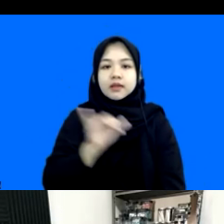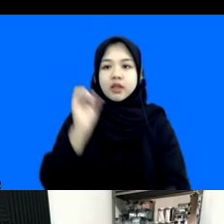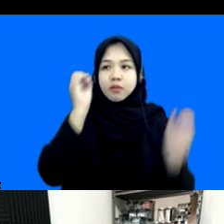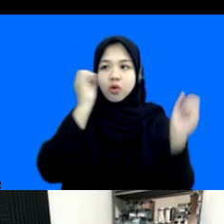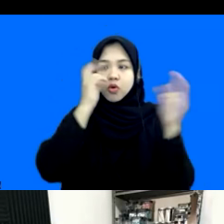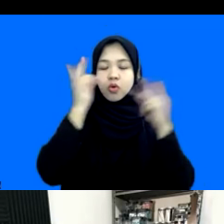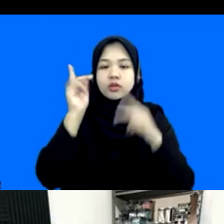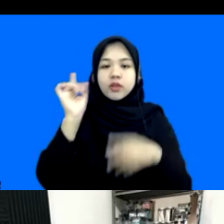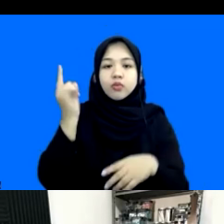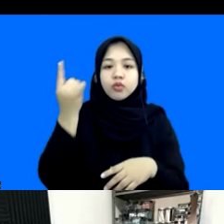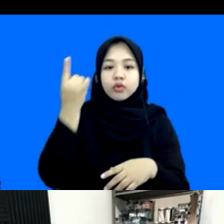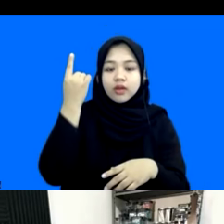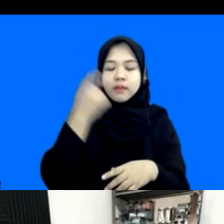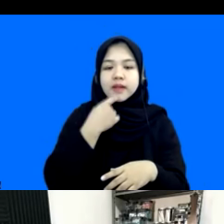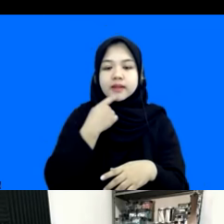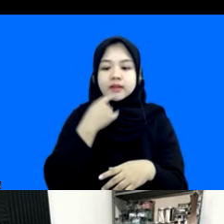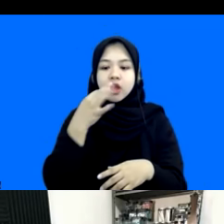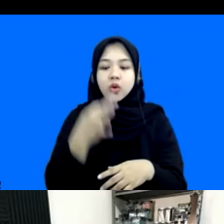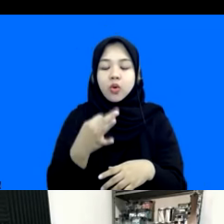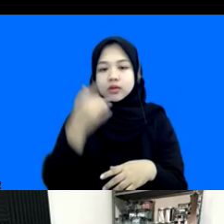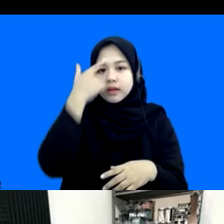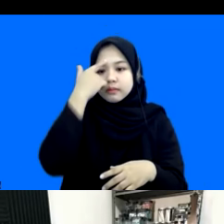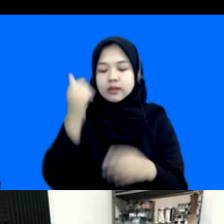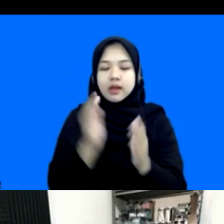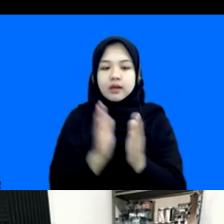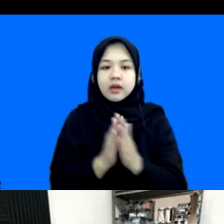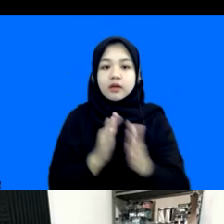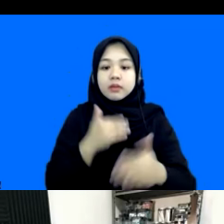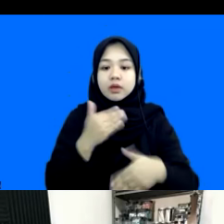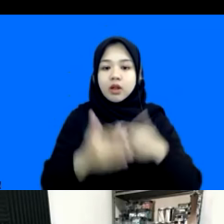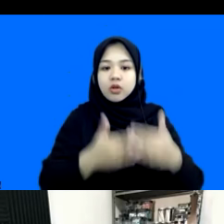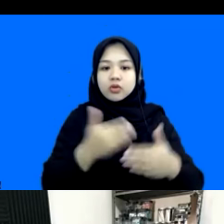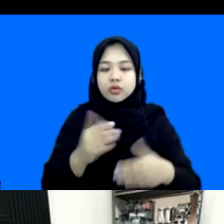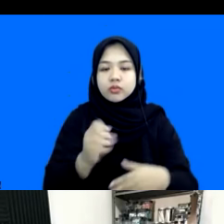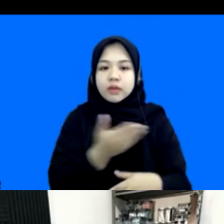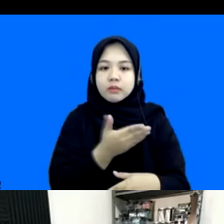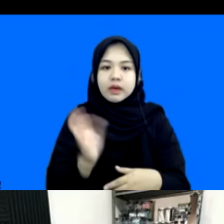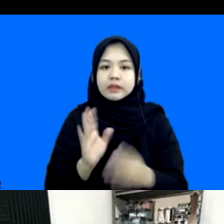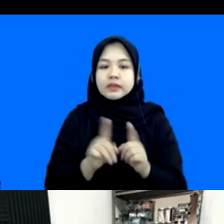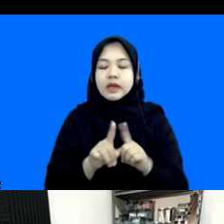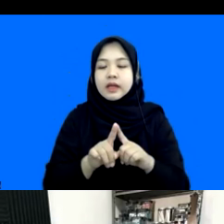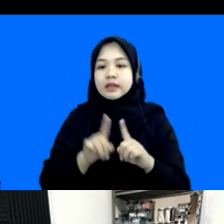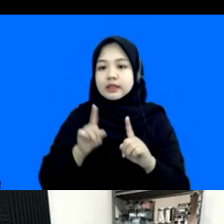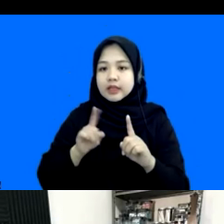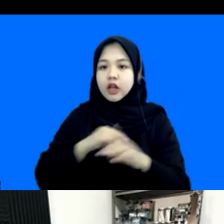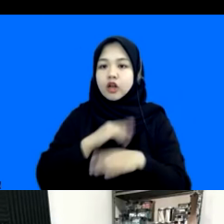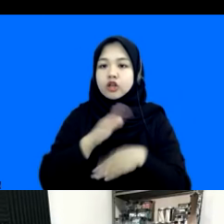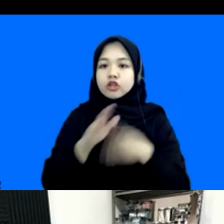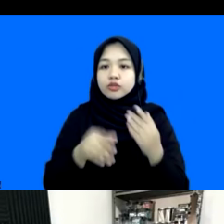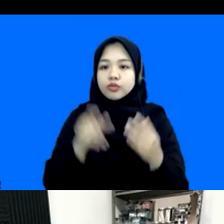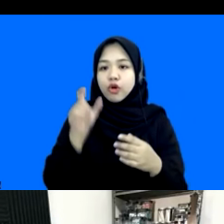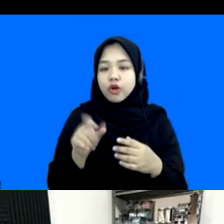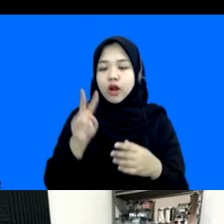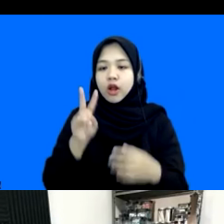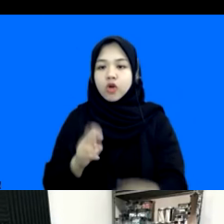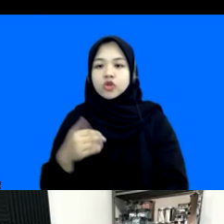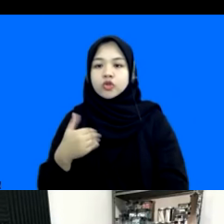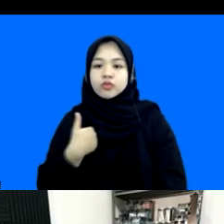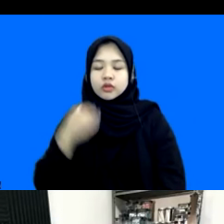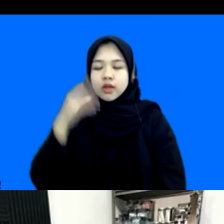cities so that they aren't left behind, right? Everyone should have at least a basic understanding of what do we mean when we say, you